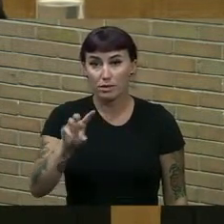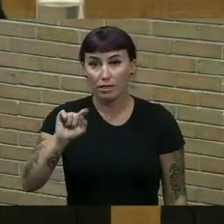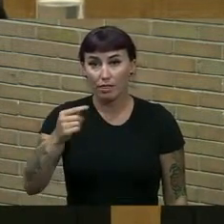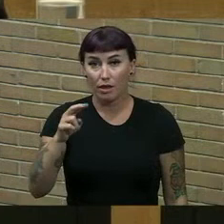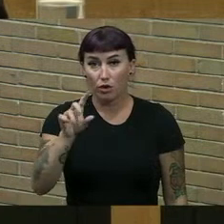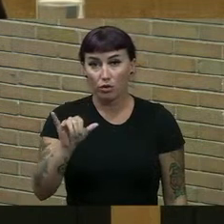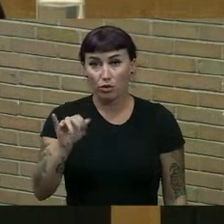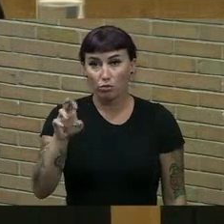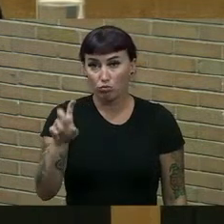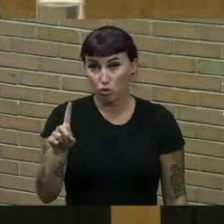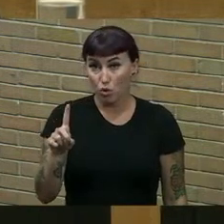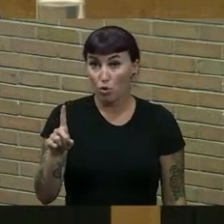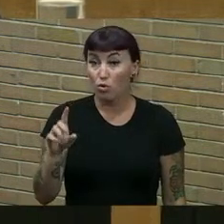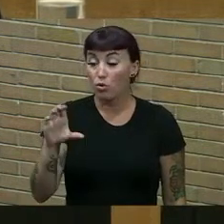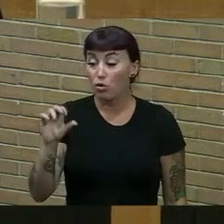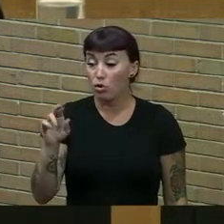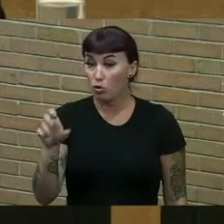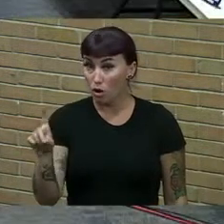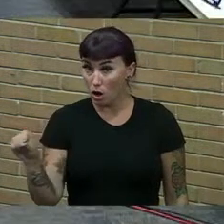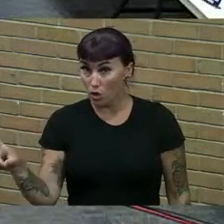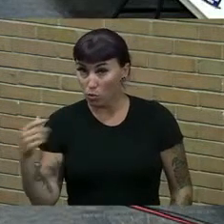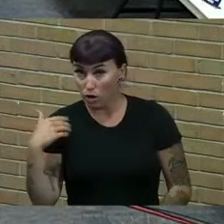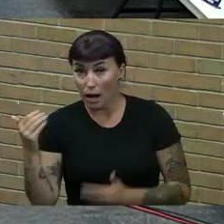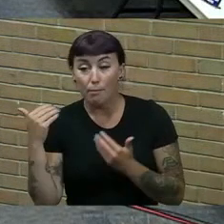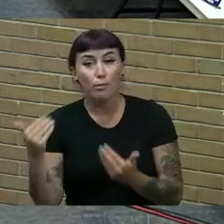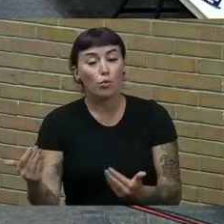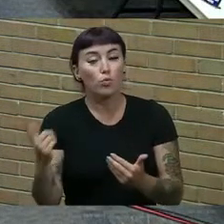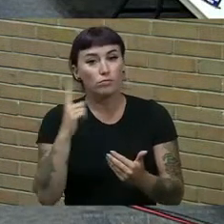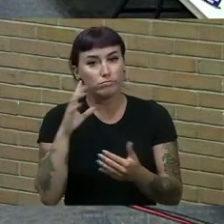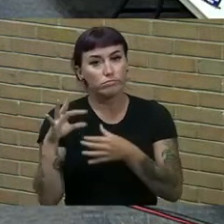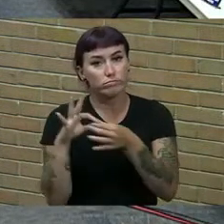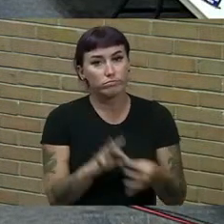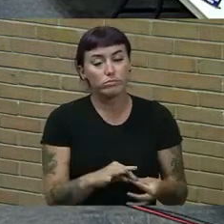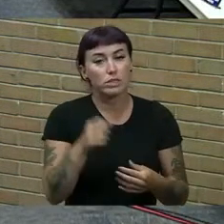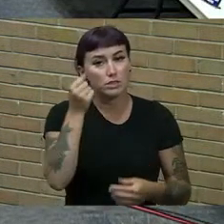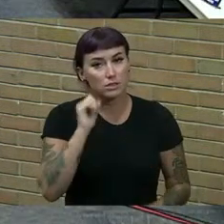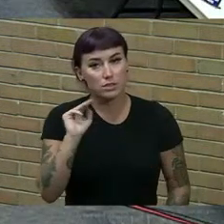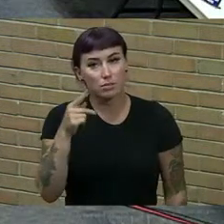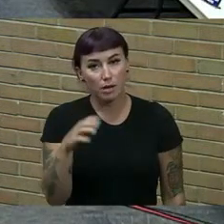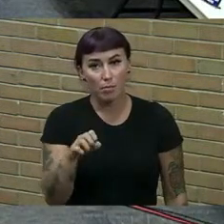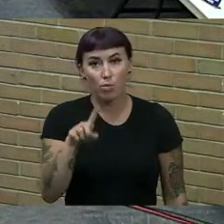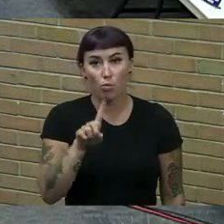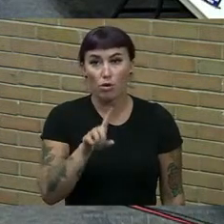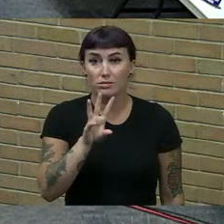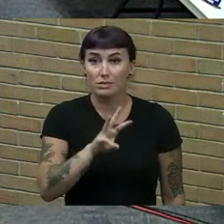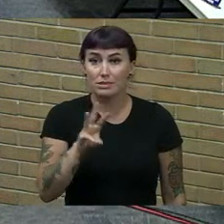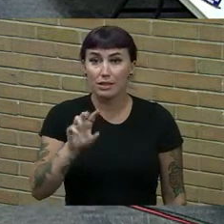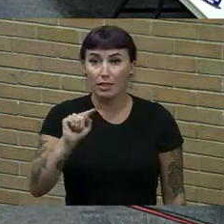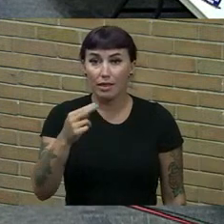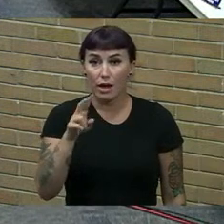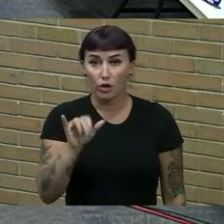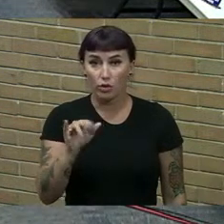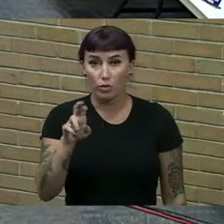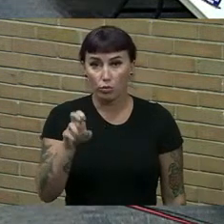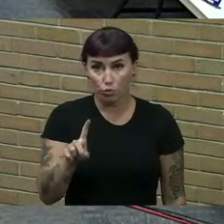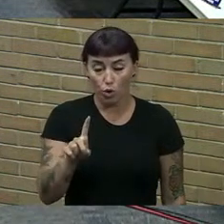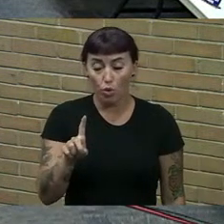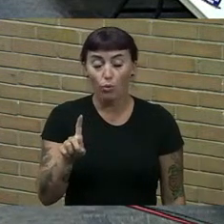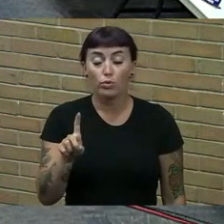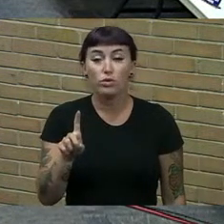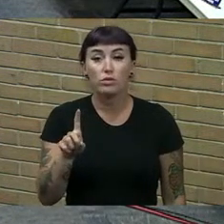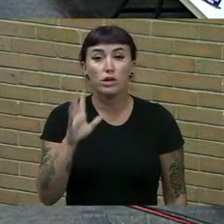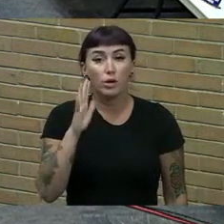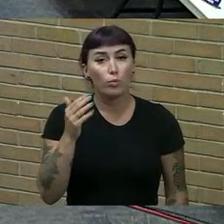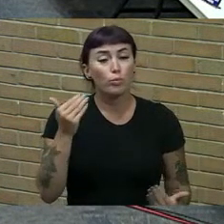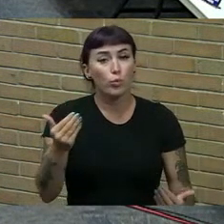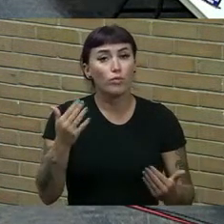Thackeray Road. Councilmember Corrado? I move that in regards to the silver maple at 166 Thackeray Road, I move